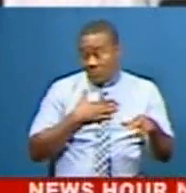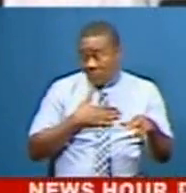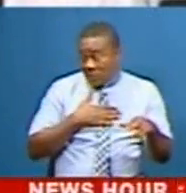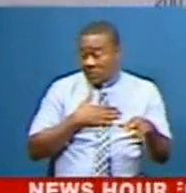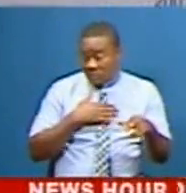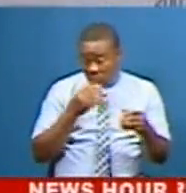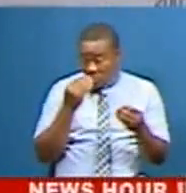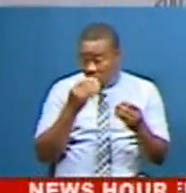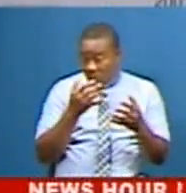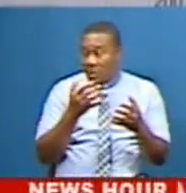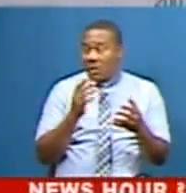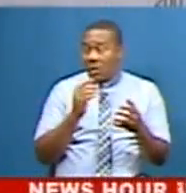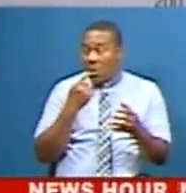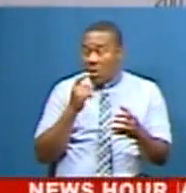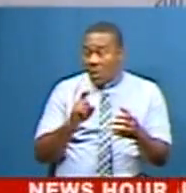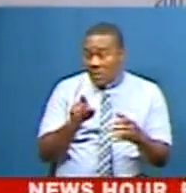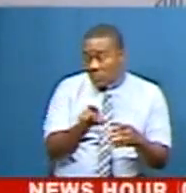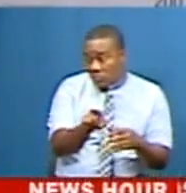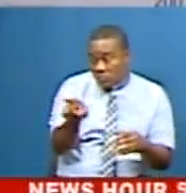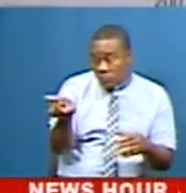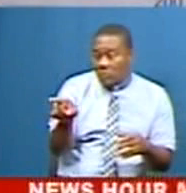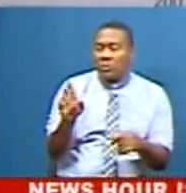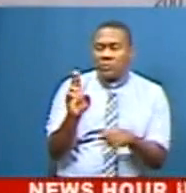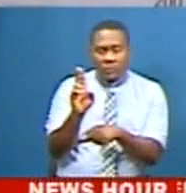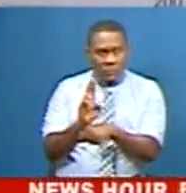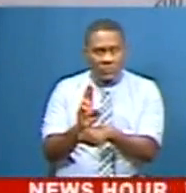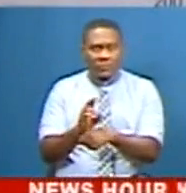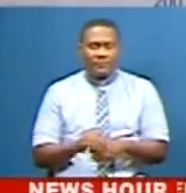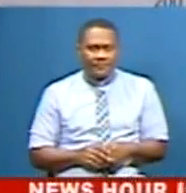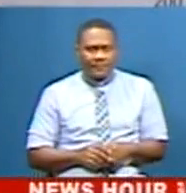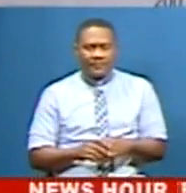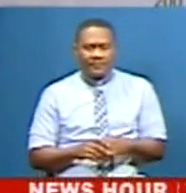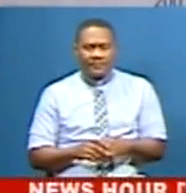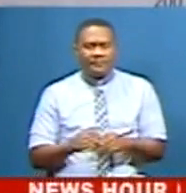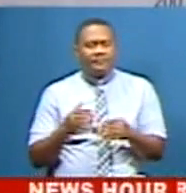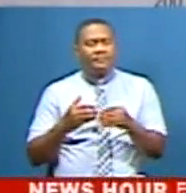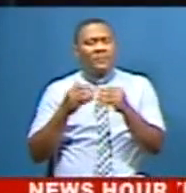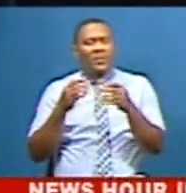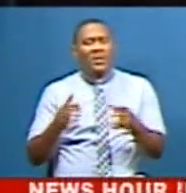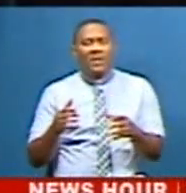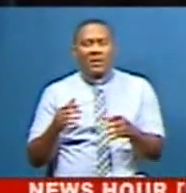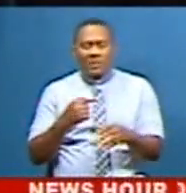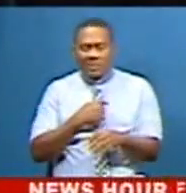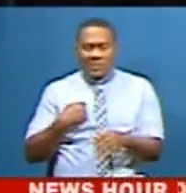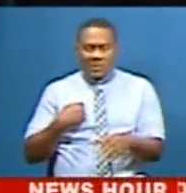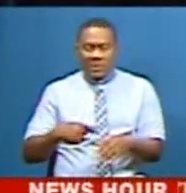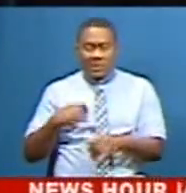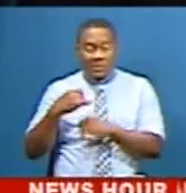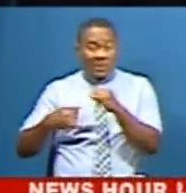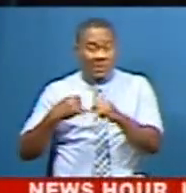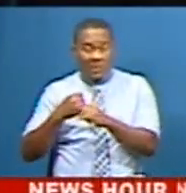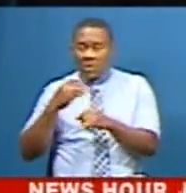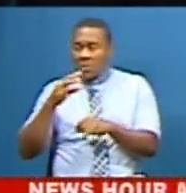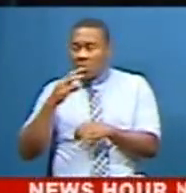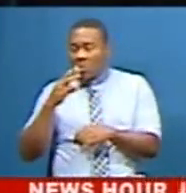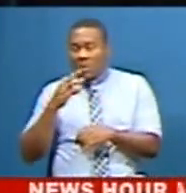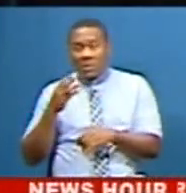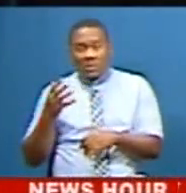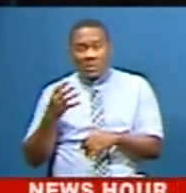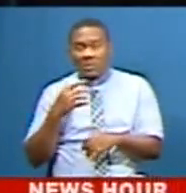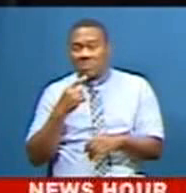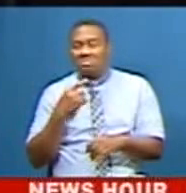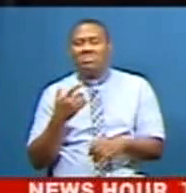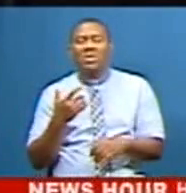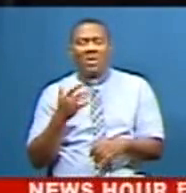on schedule. The leader of the China International Water and Electric Corporation, Mr. Du Honlai, said they will